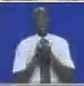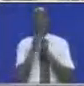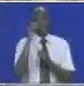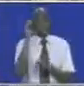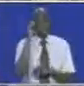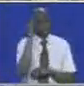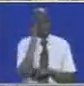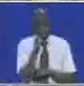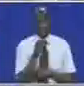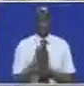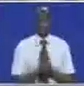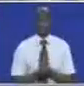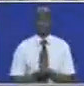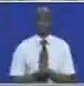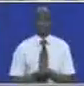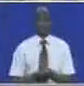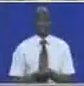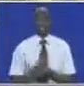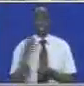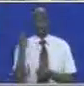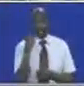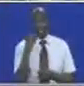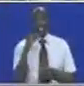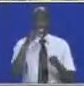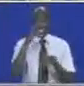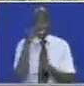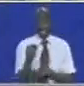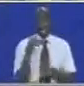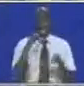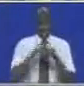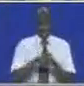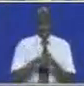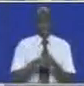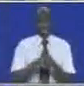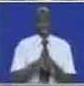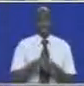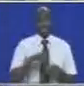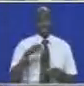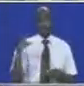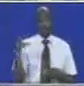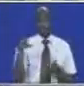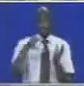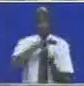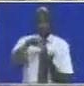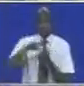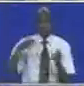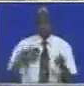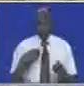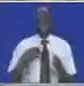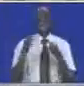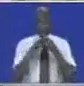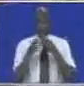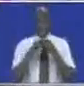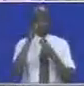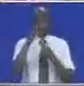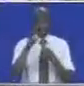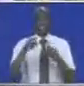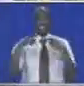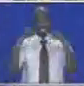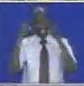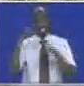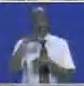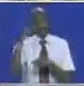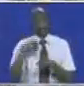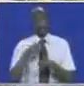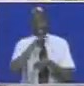that we are talking about. Kids in, a child in Korogosho or Kibera, who succeeds and goes to a national